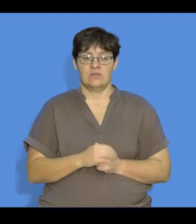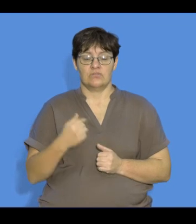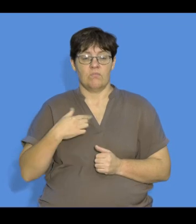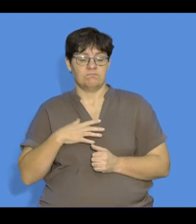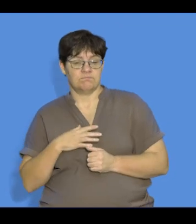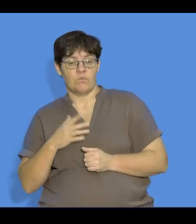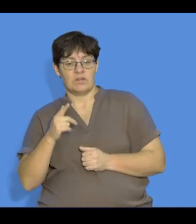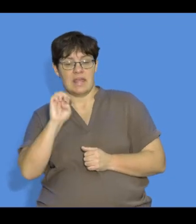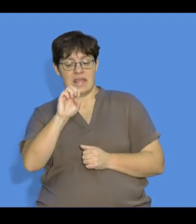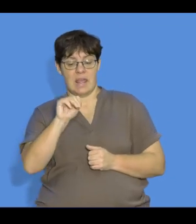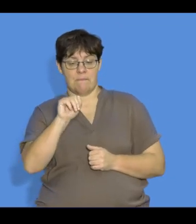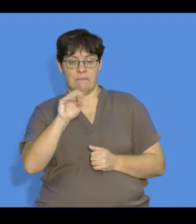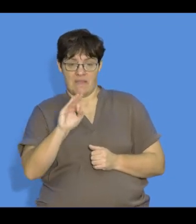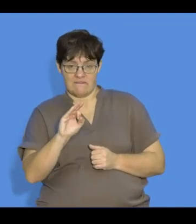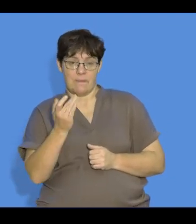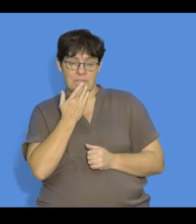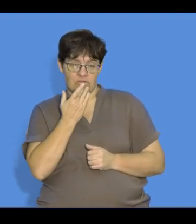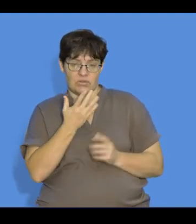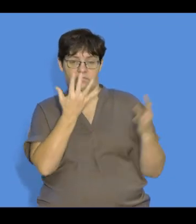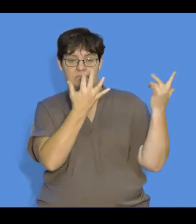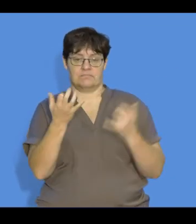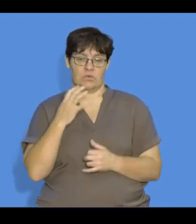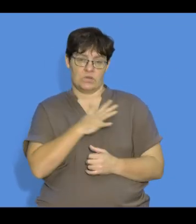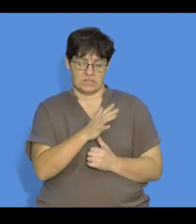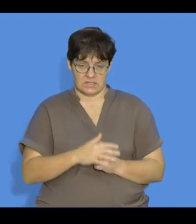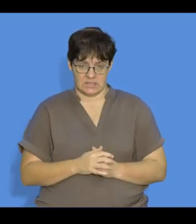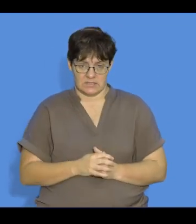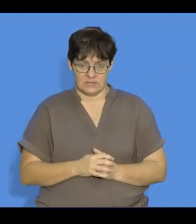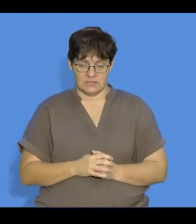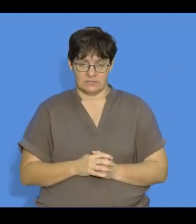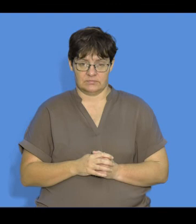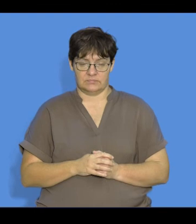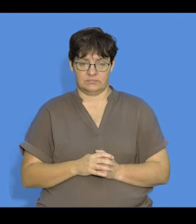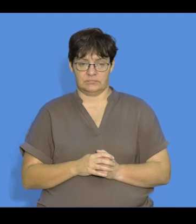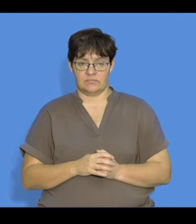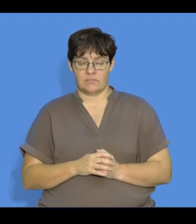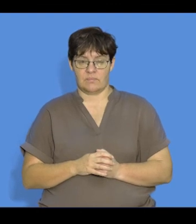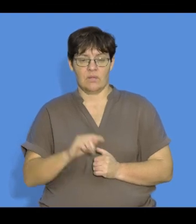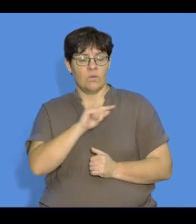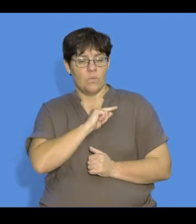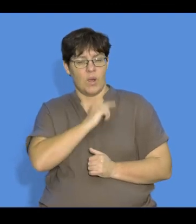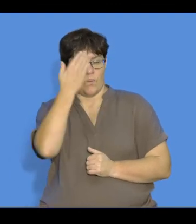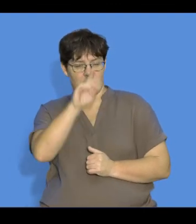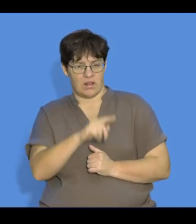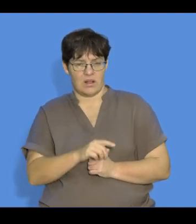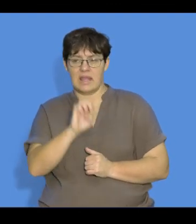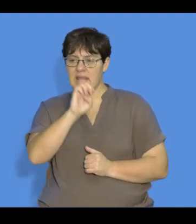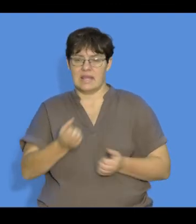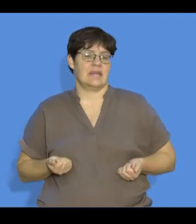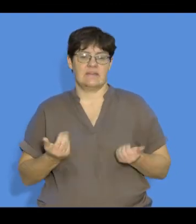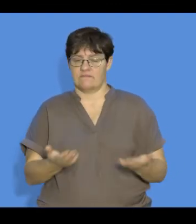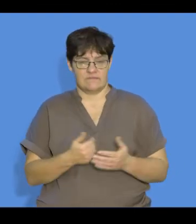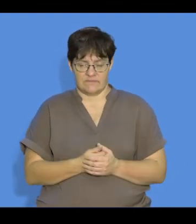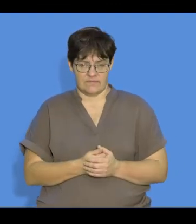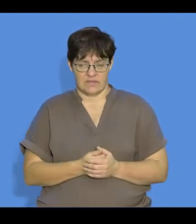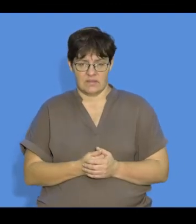we are interested in calculating the EMF of the battery, right? Now, because we know that E is